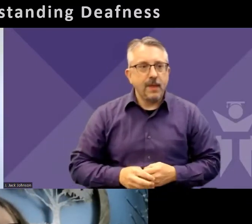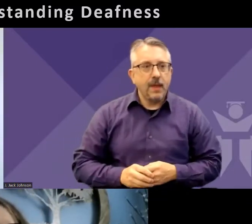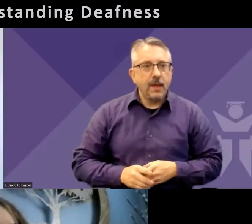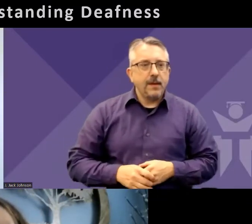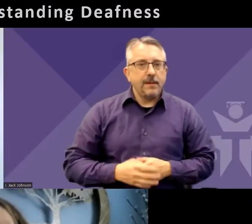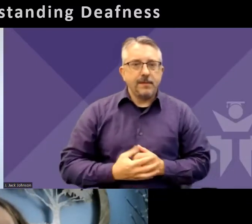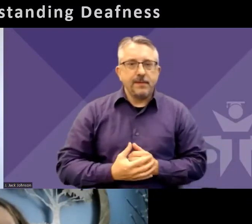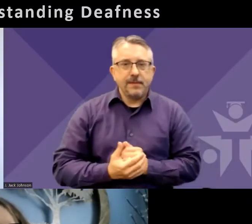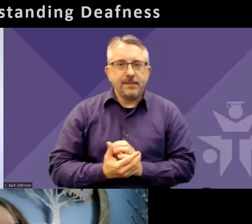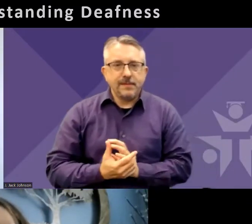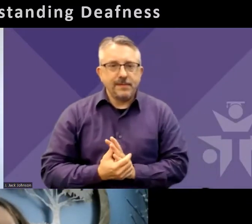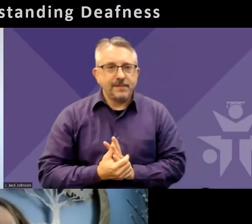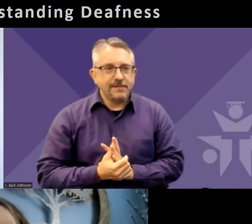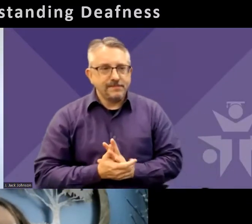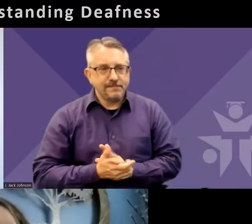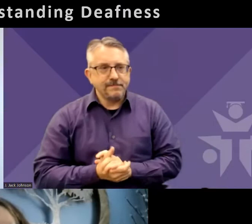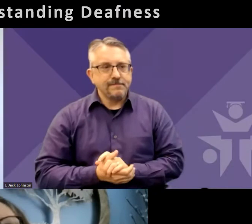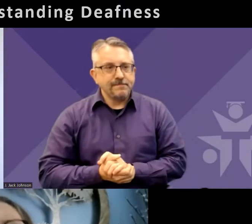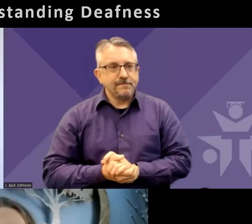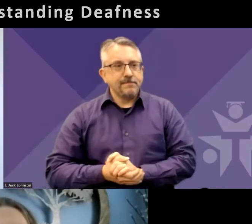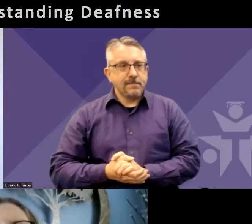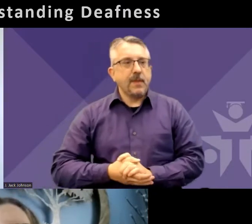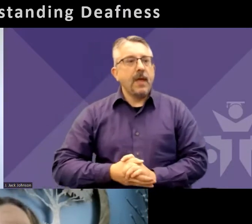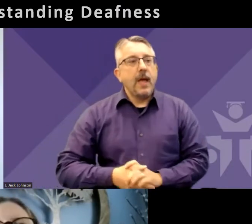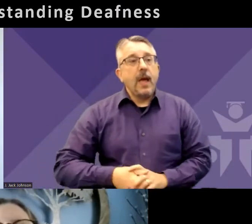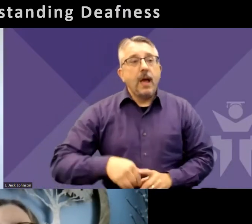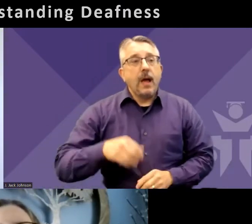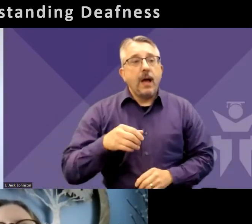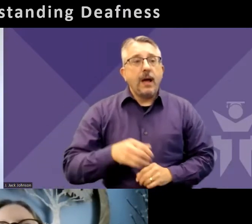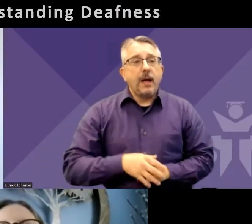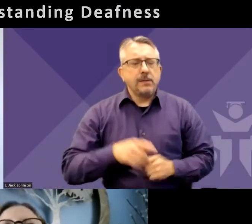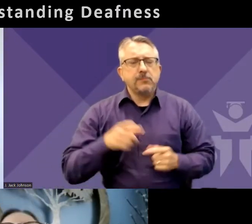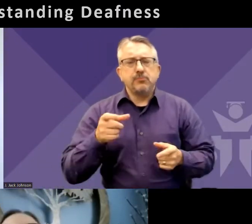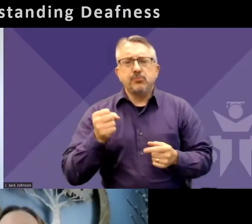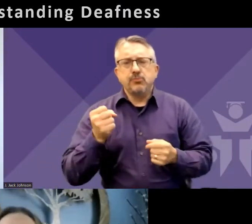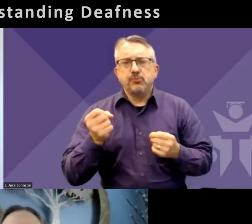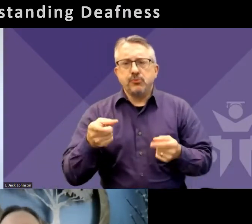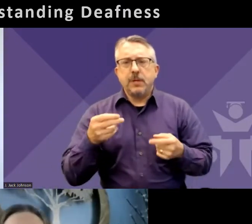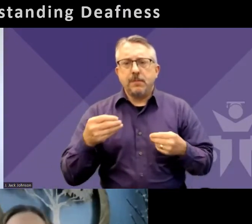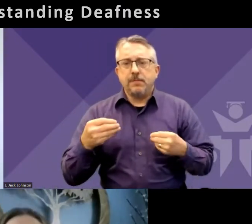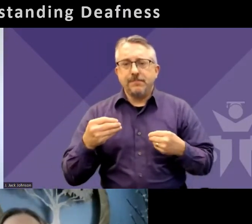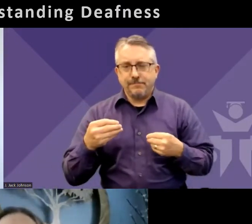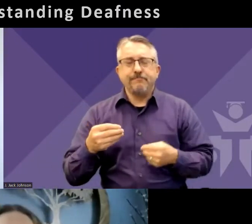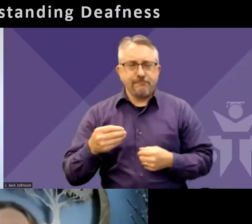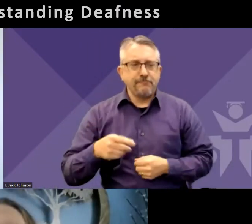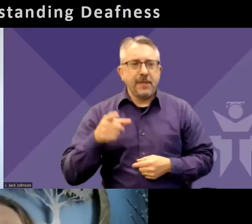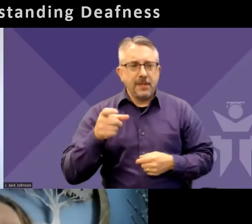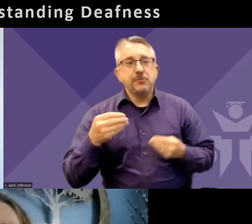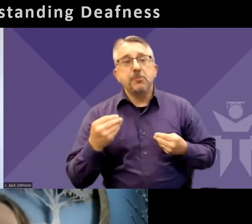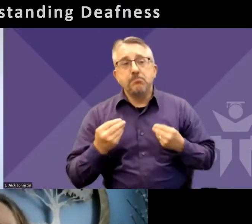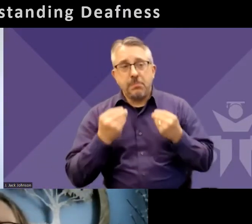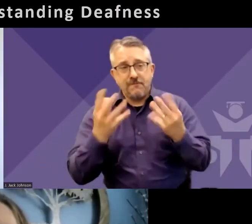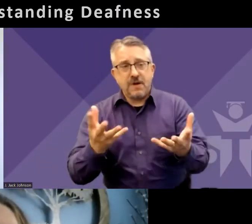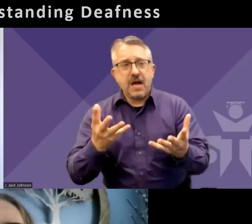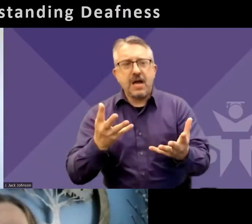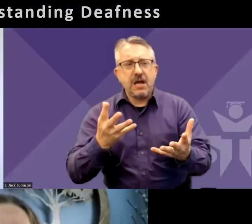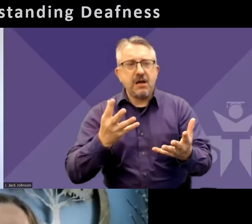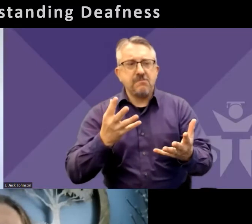A graduate student from Memphis, right? Mm-hmm. Oh, I supervise them, but yeah.